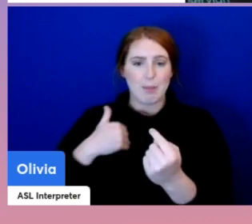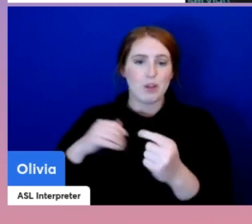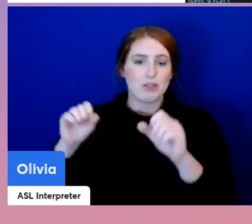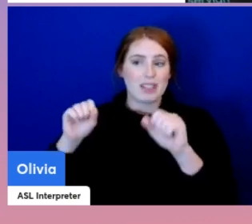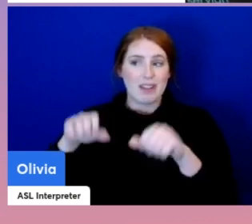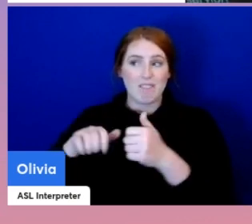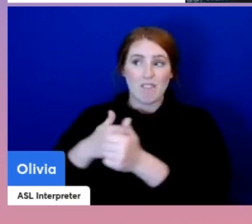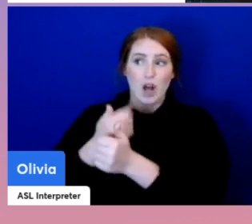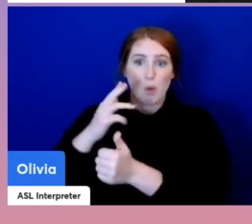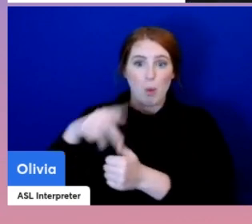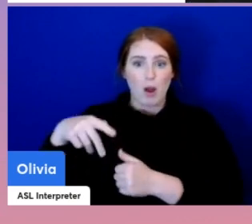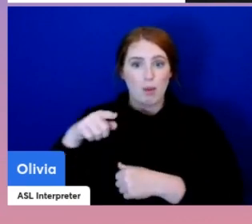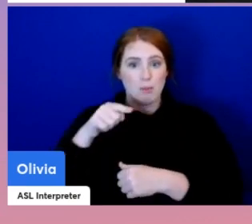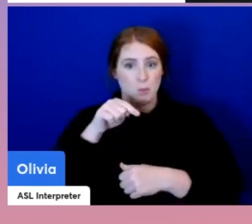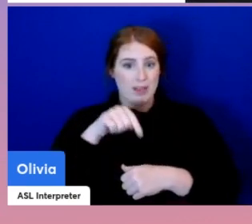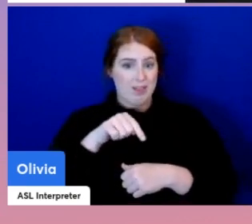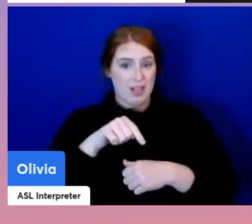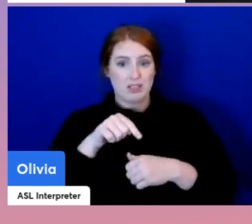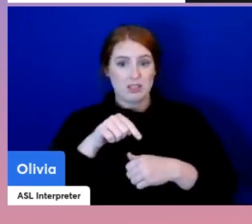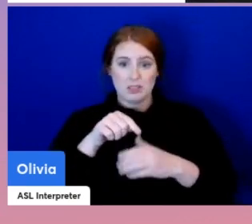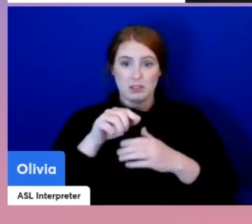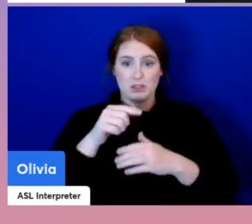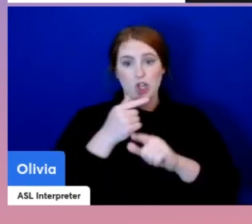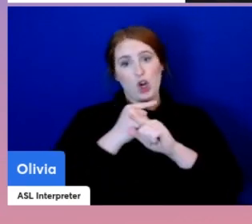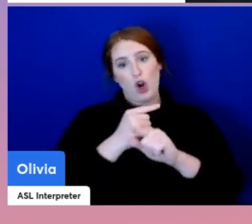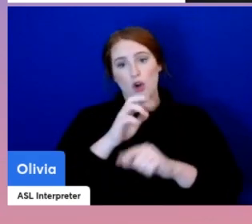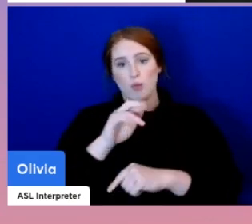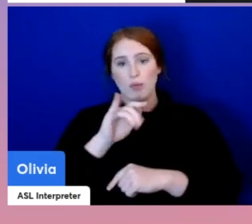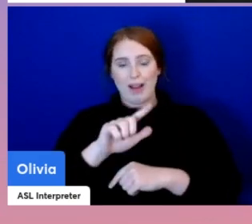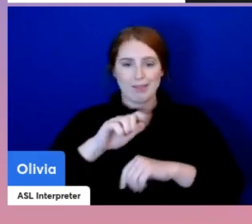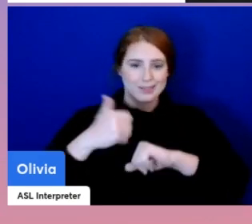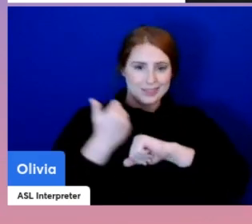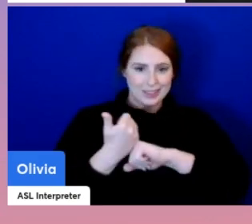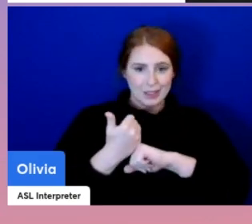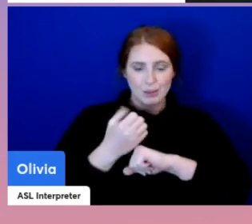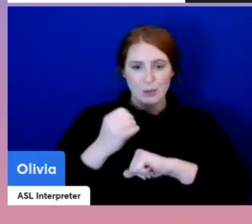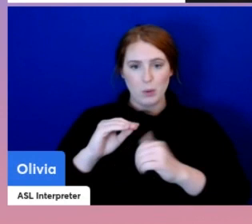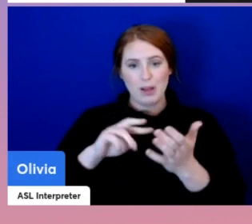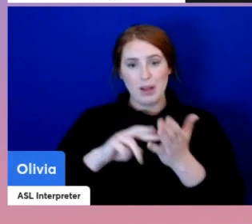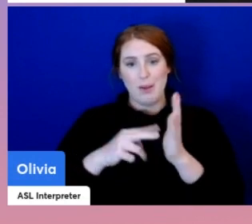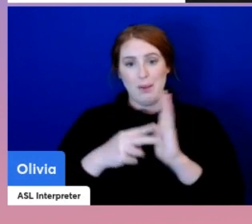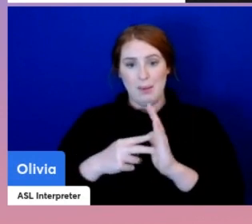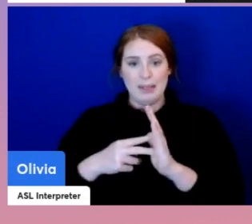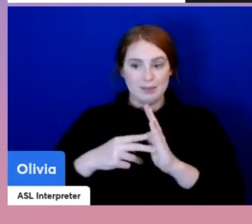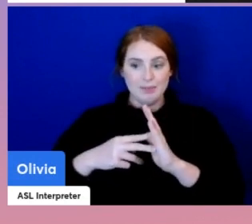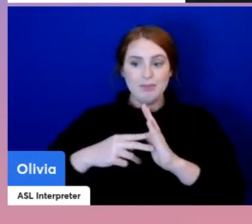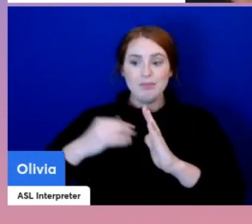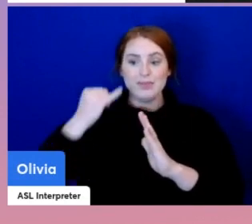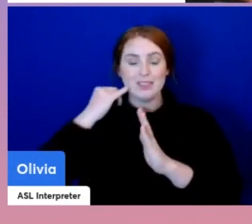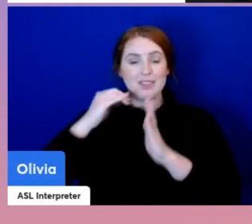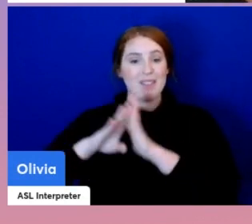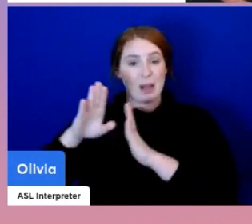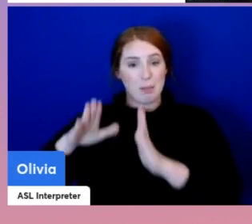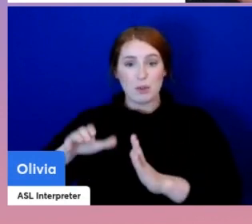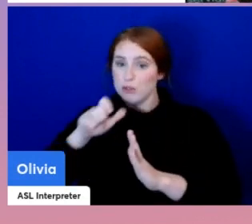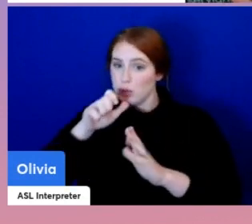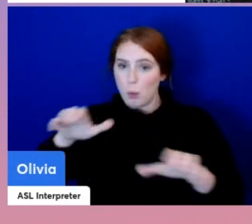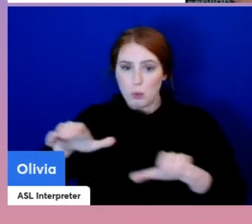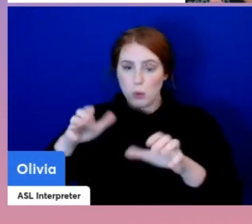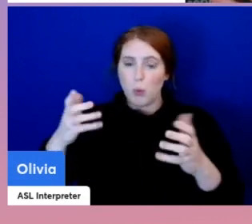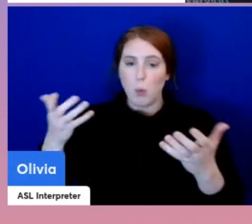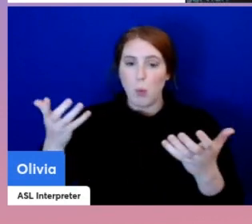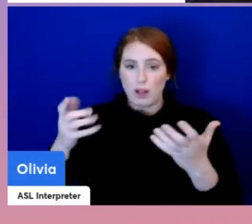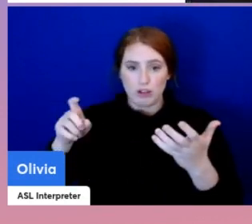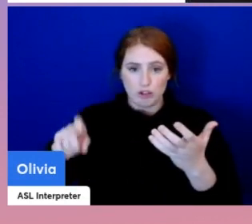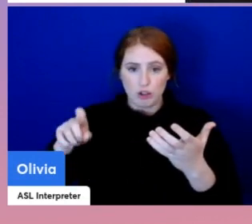activated. So this pattern essentially allows us to put up a big roadblock whenever developers don't do what they're supposed to do and forces them to go back